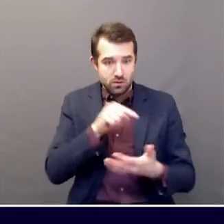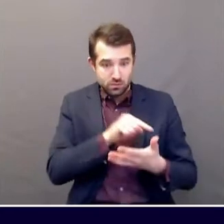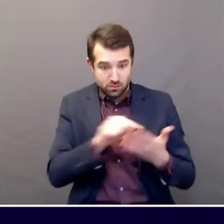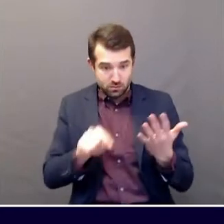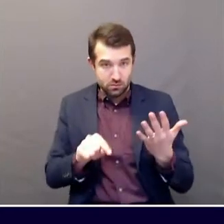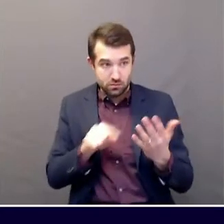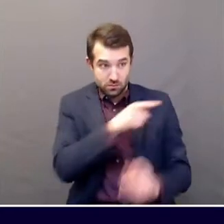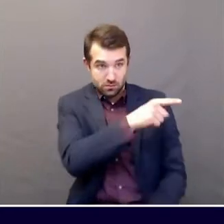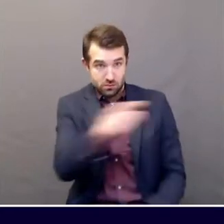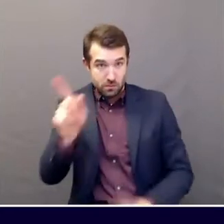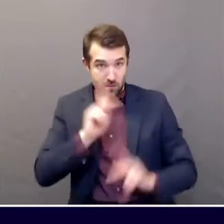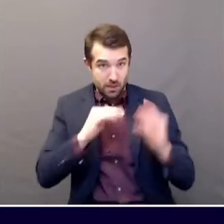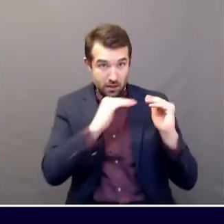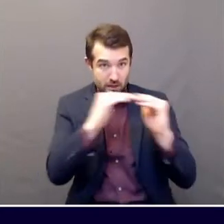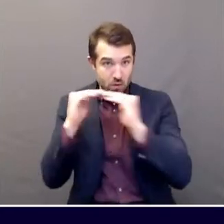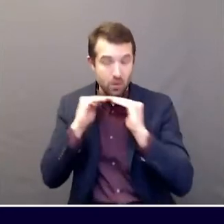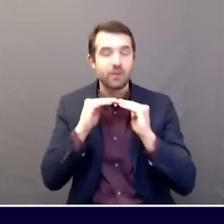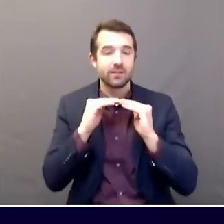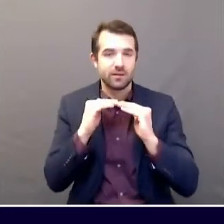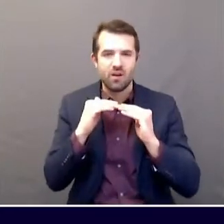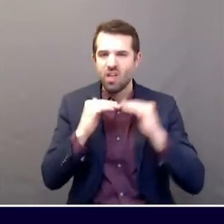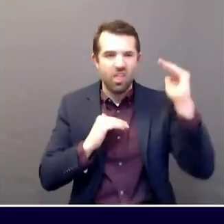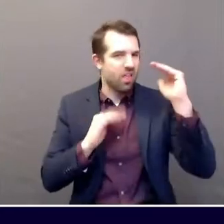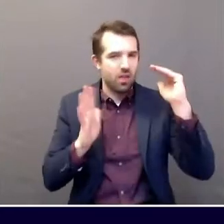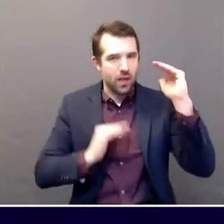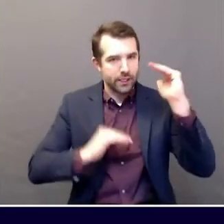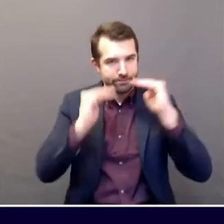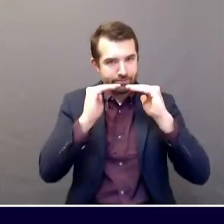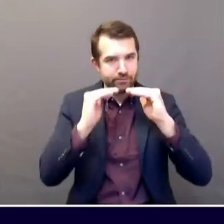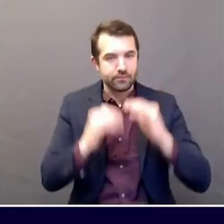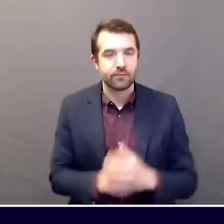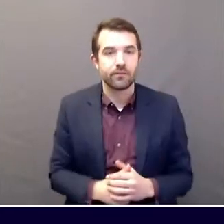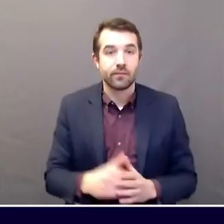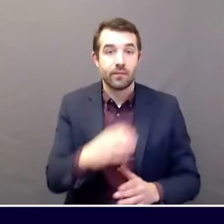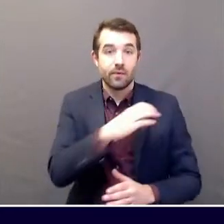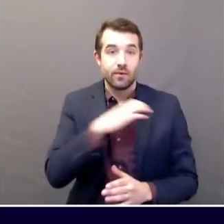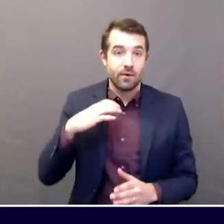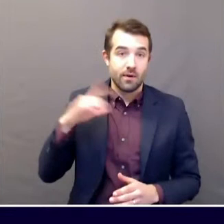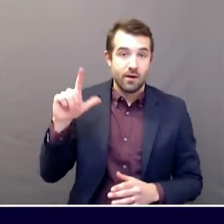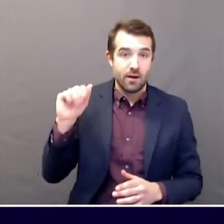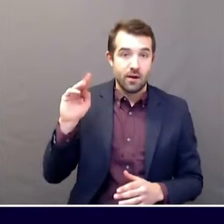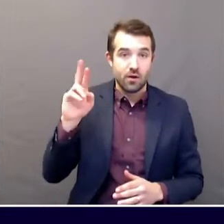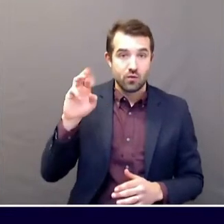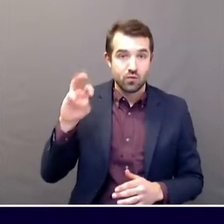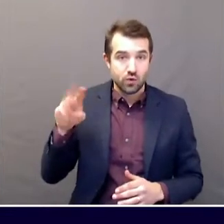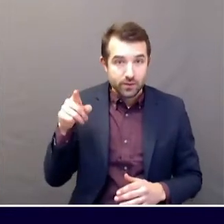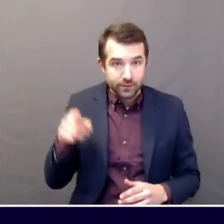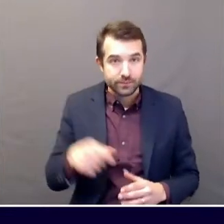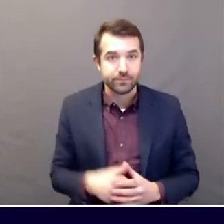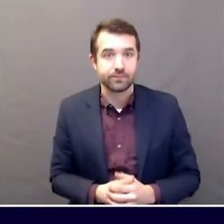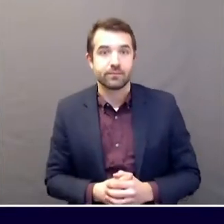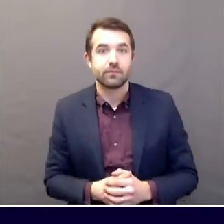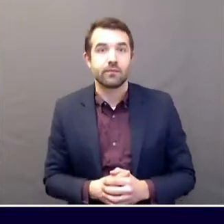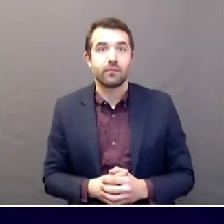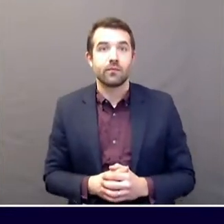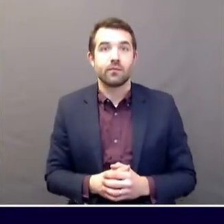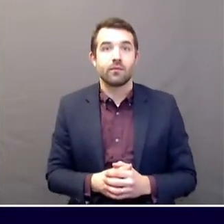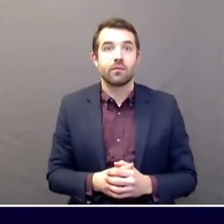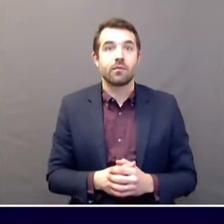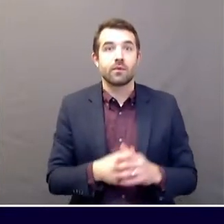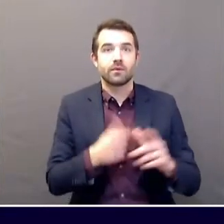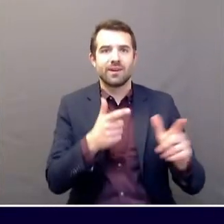And I'll add that as part of our plan to both administer vaccines efficiently and